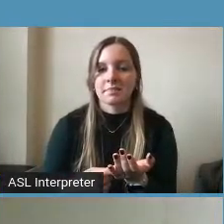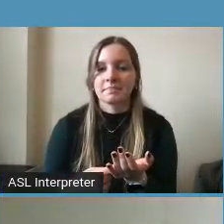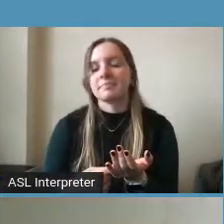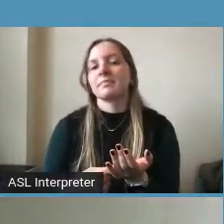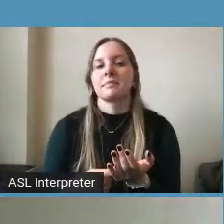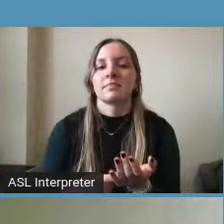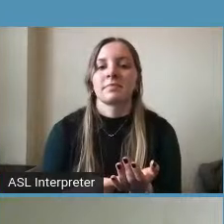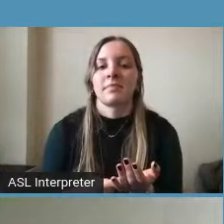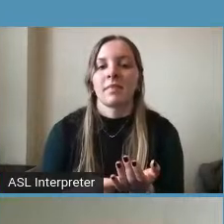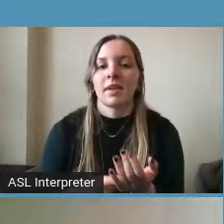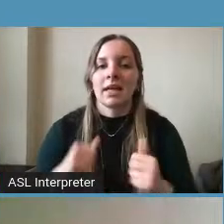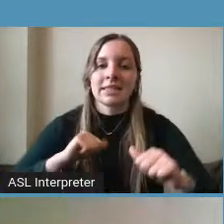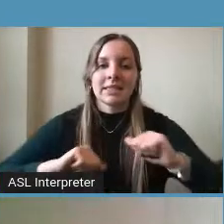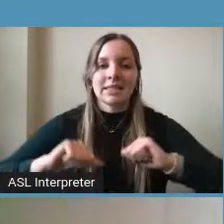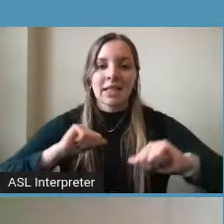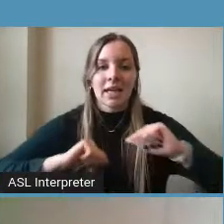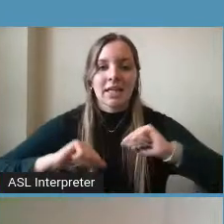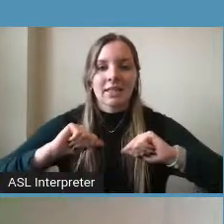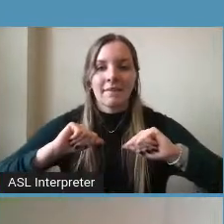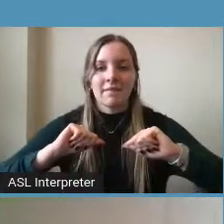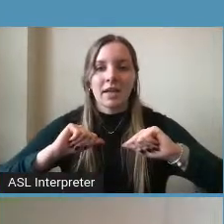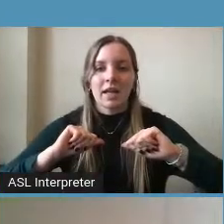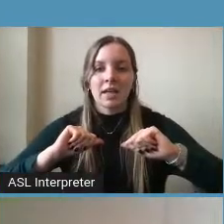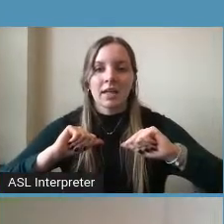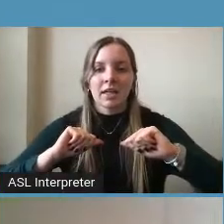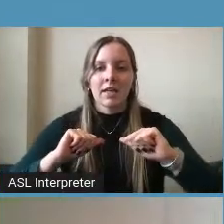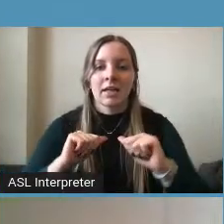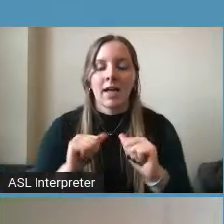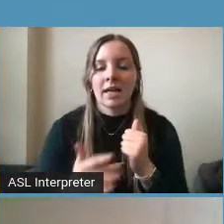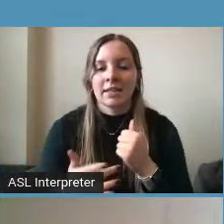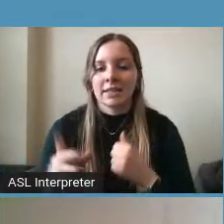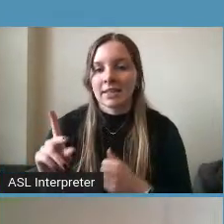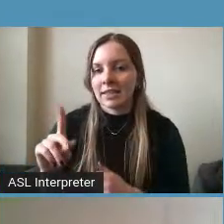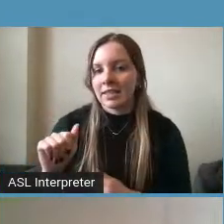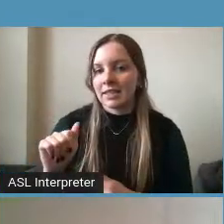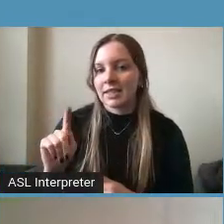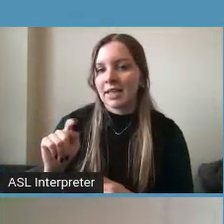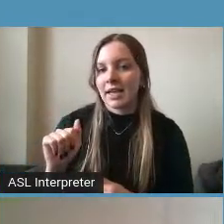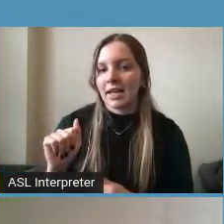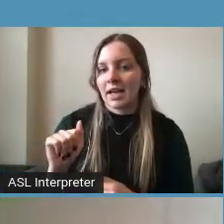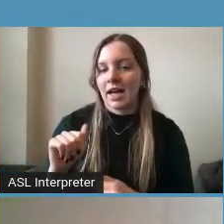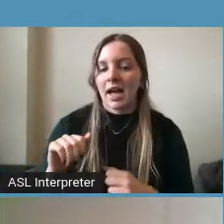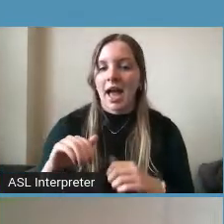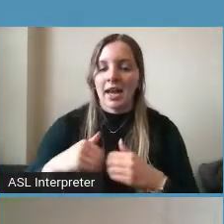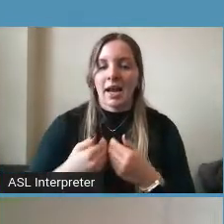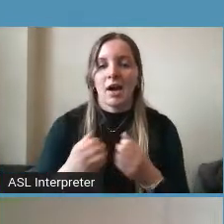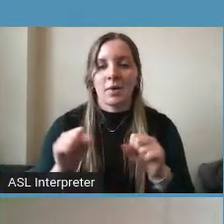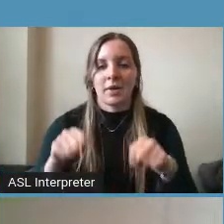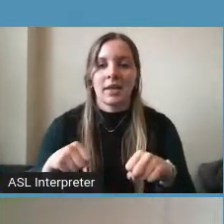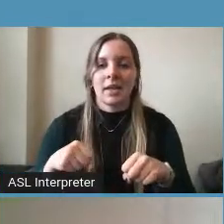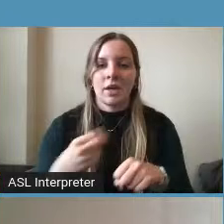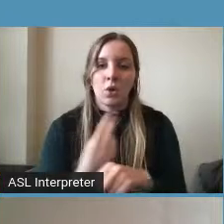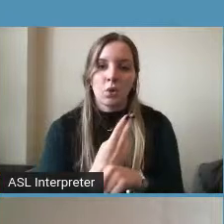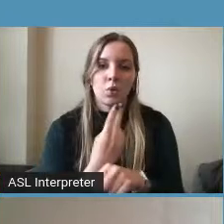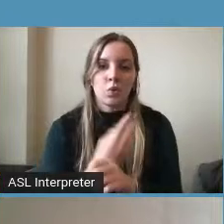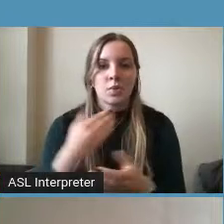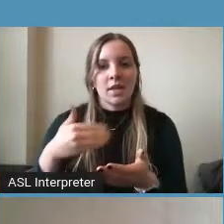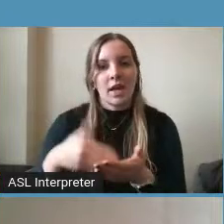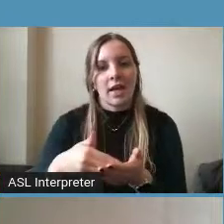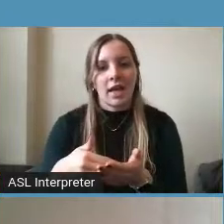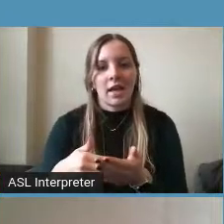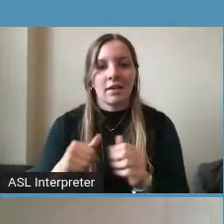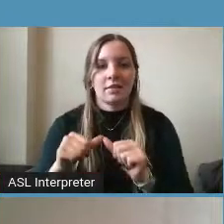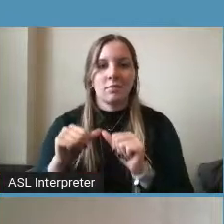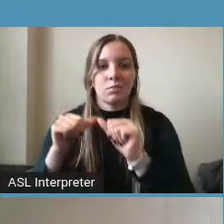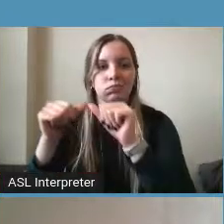what makes data reliable and reusable, how do we think about that reuse and longevity of our data and not just having cool